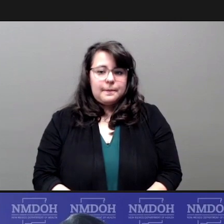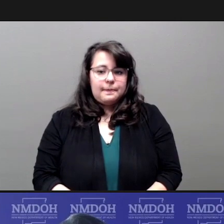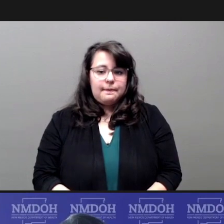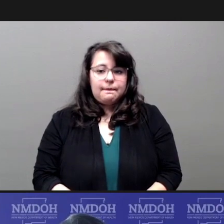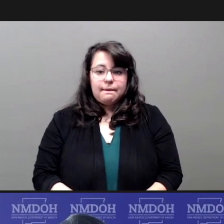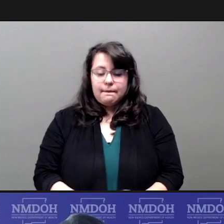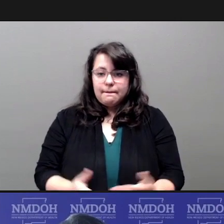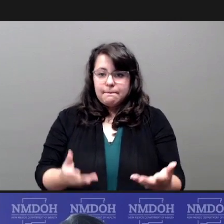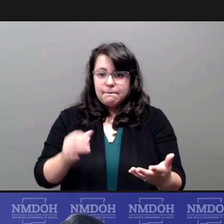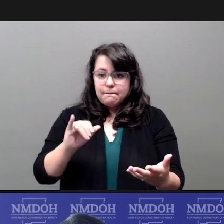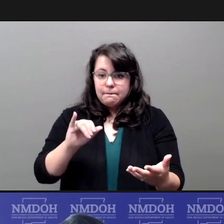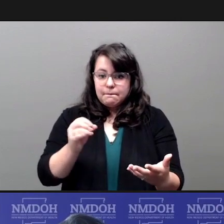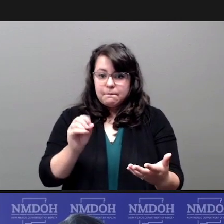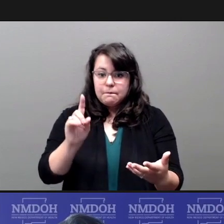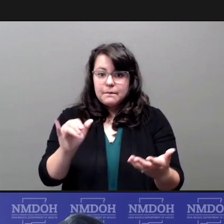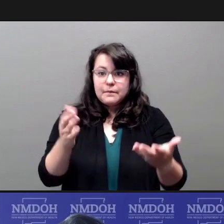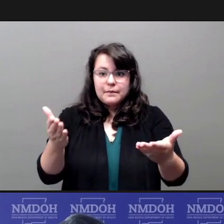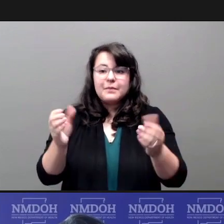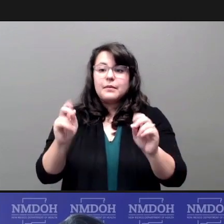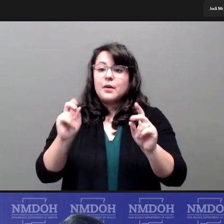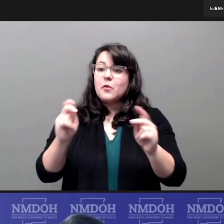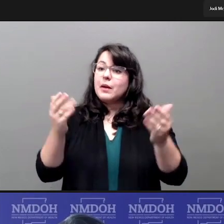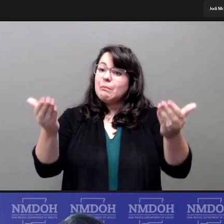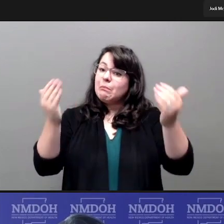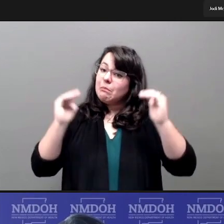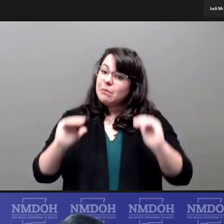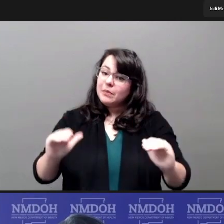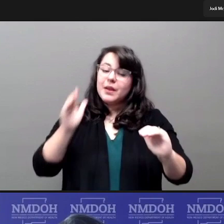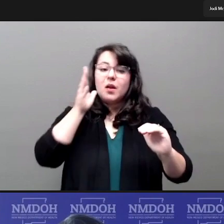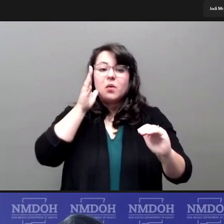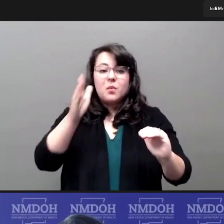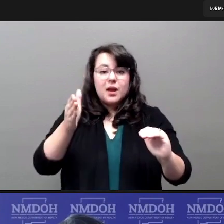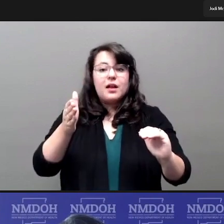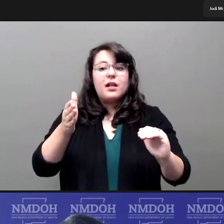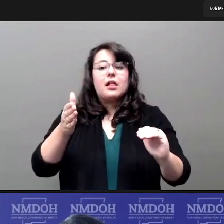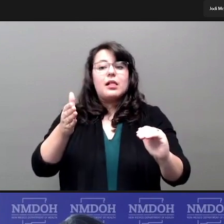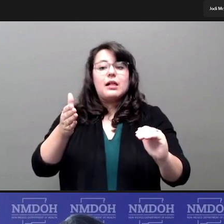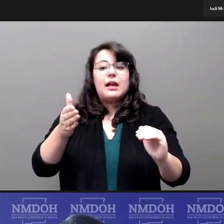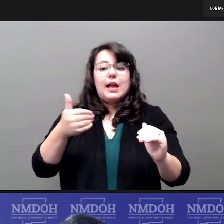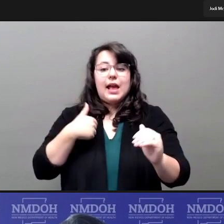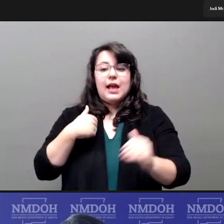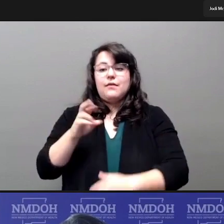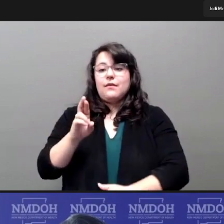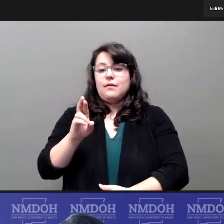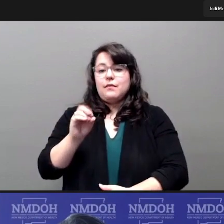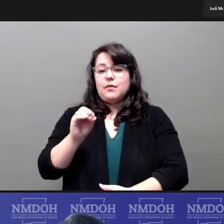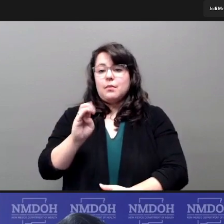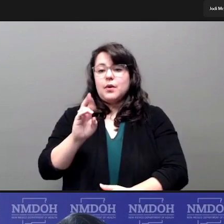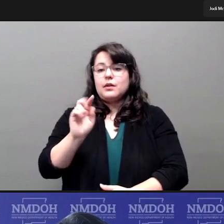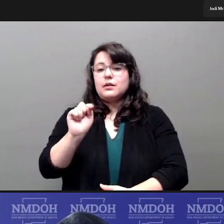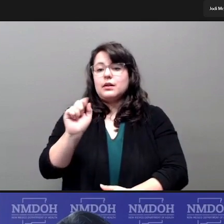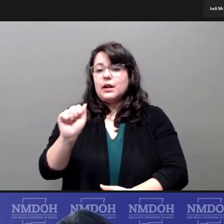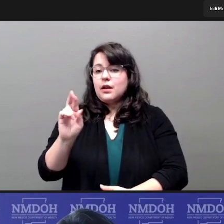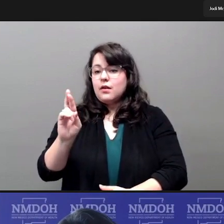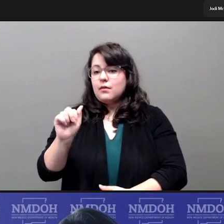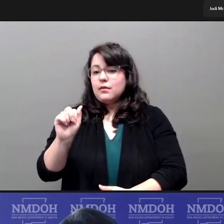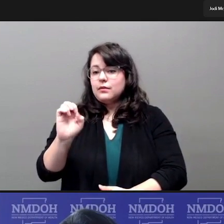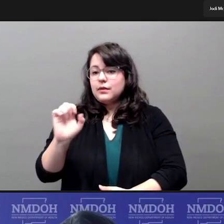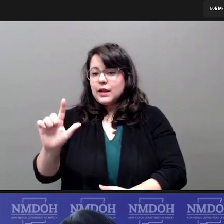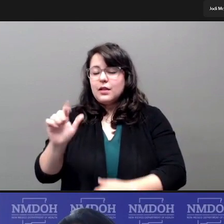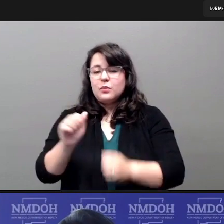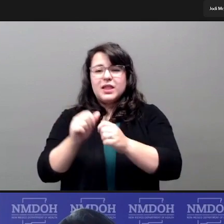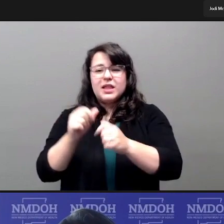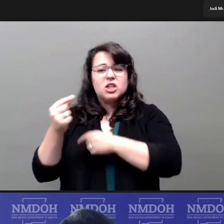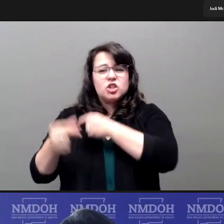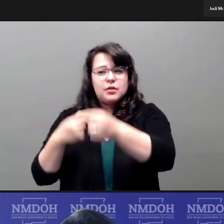Jody? Okay, next we'll go to Roberta Rial with Generation Justice, I